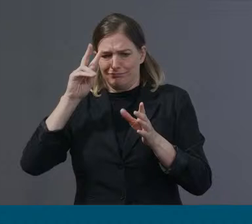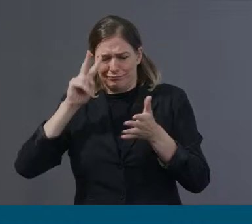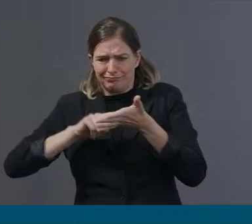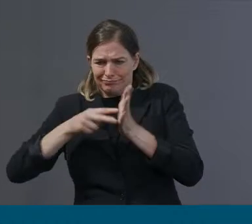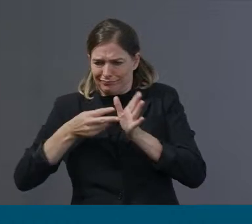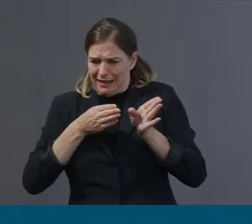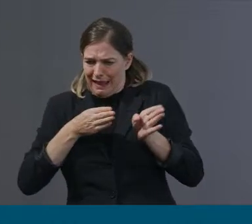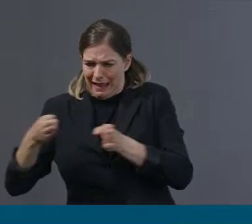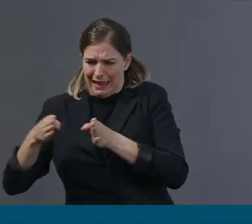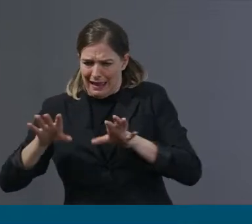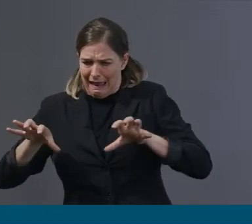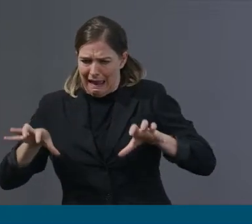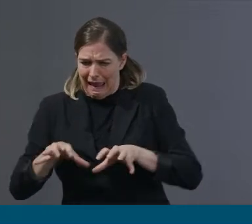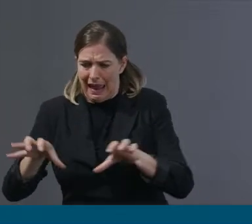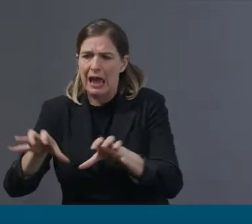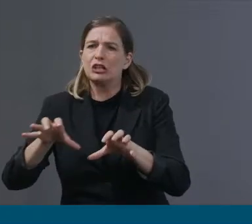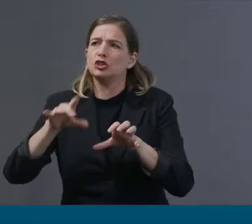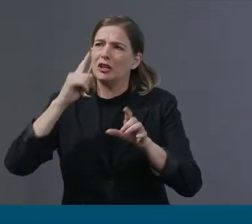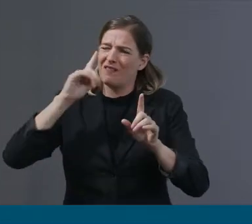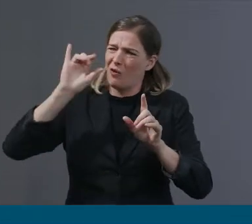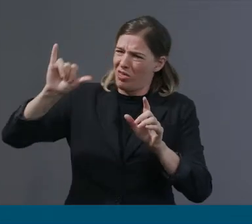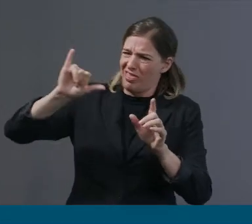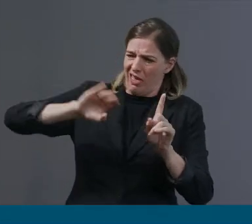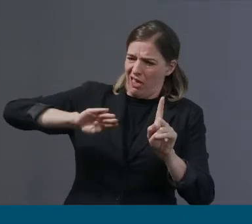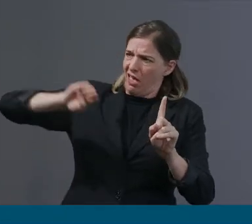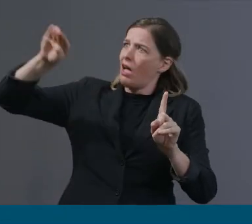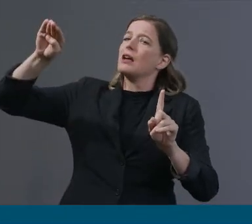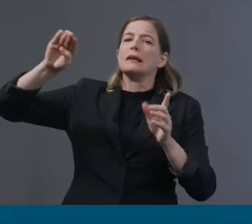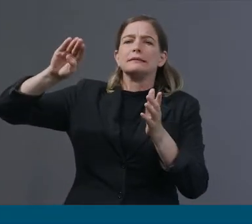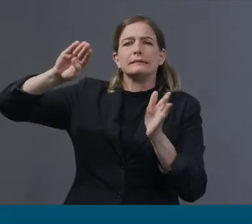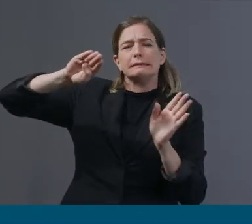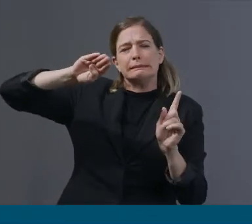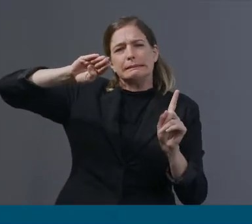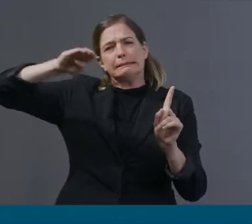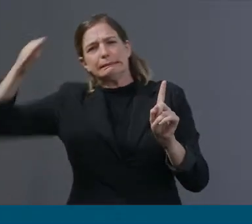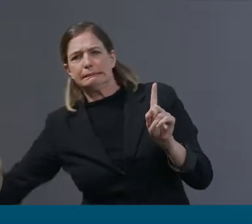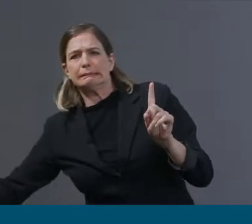that direction and reverse this trend.